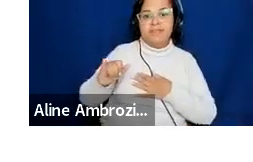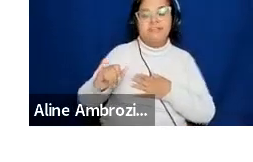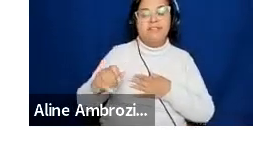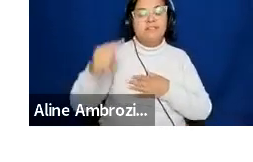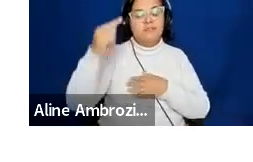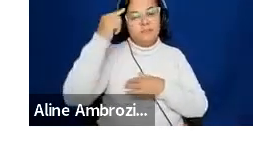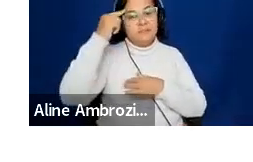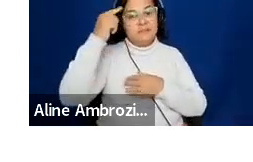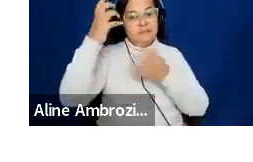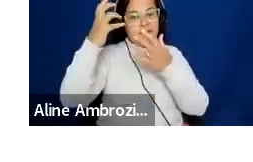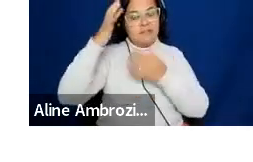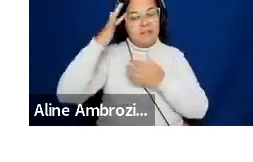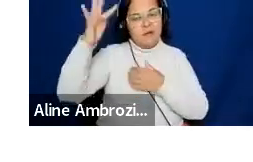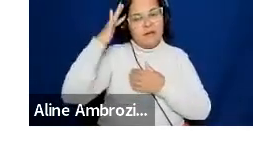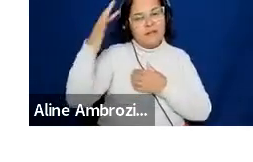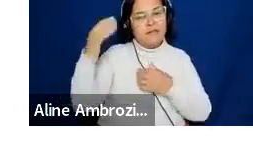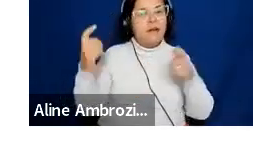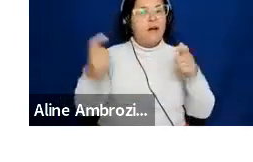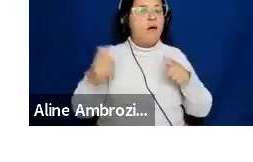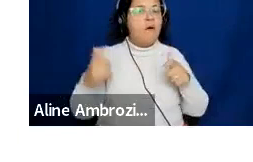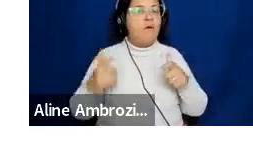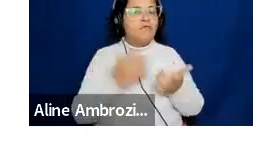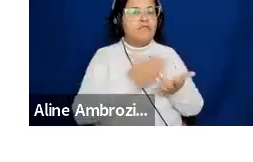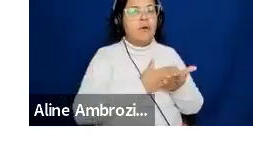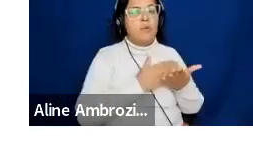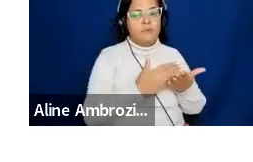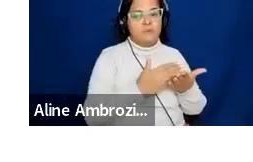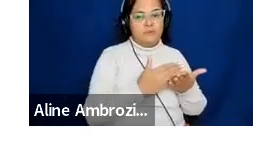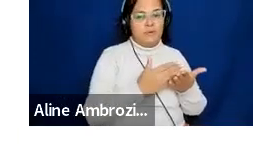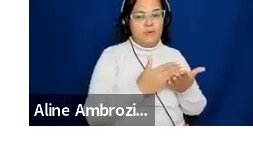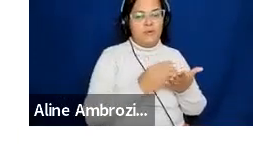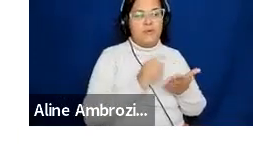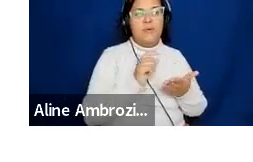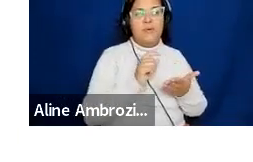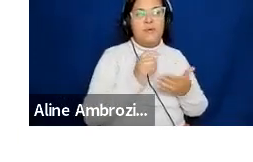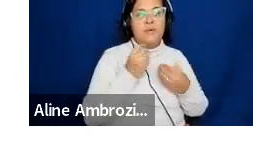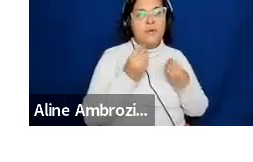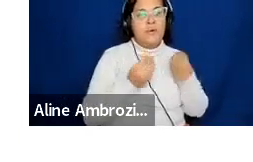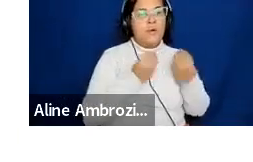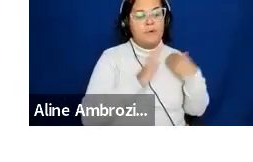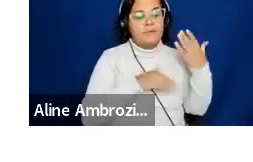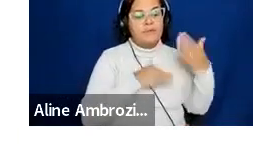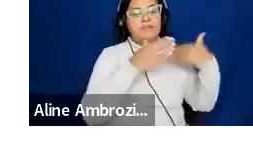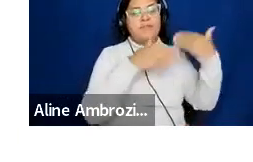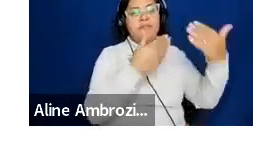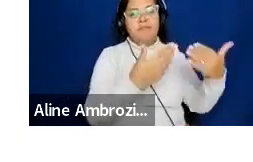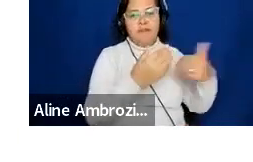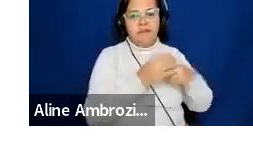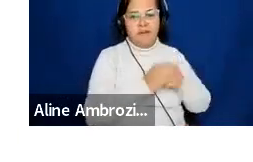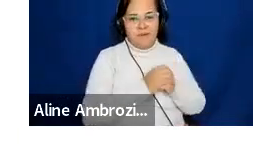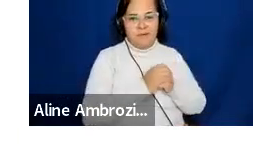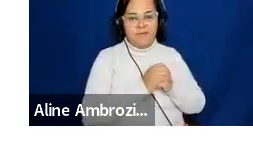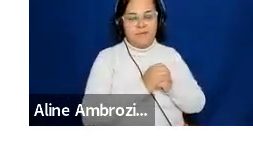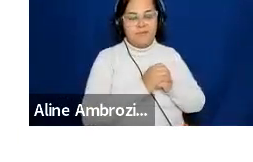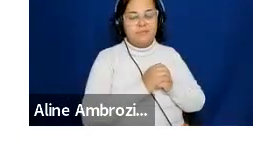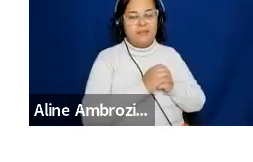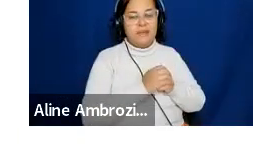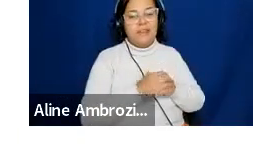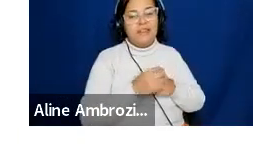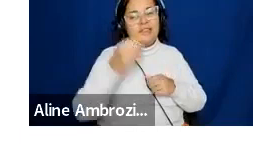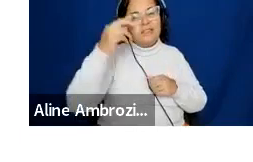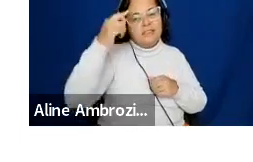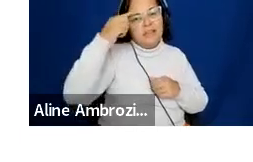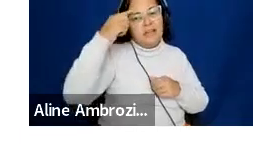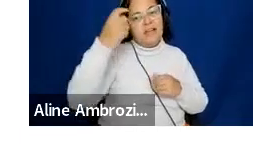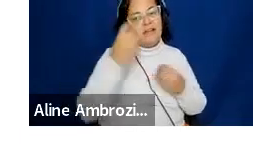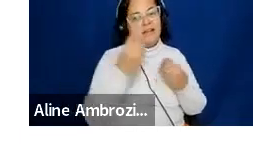how he developed, progressively developed, his idea of how Marx's germ cell methodology would be